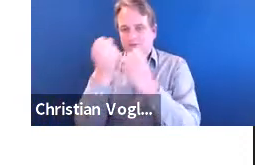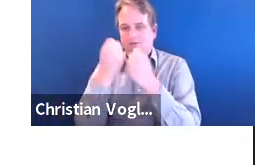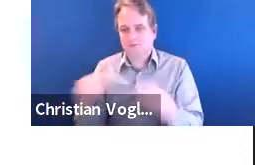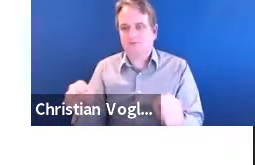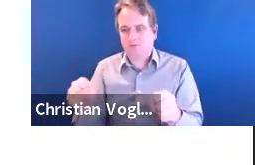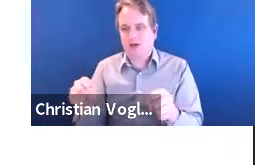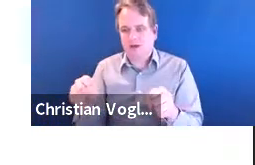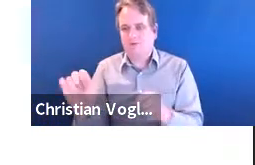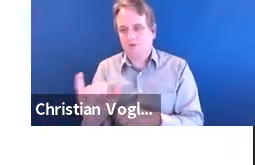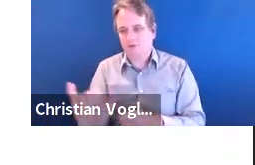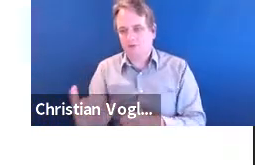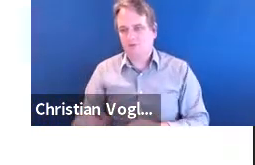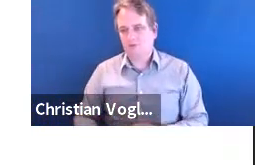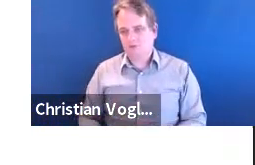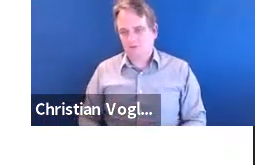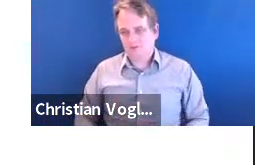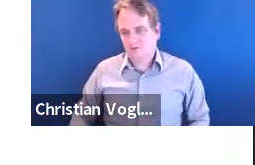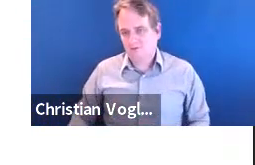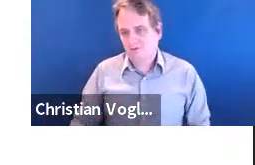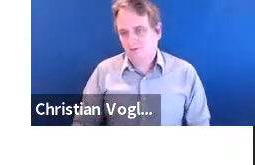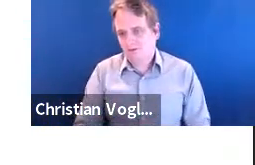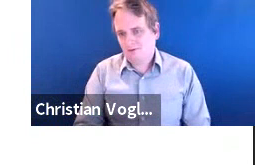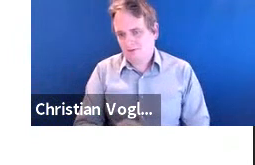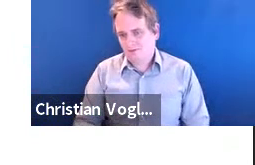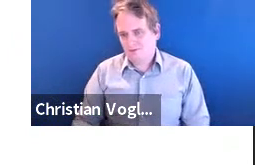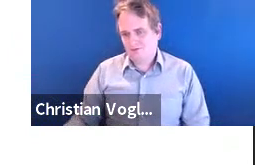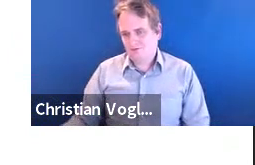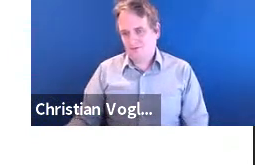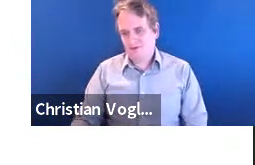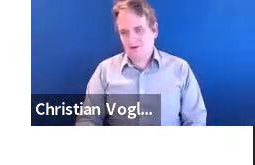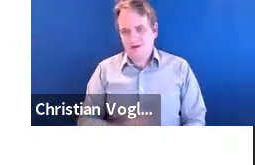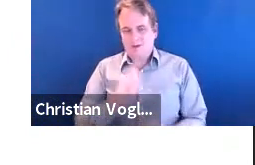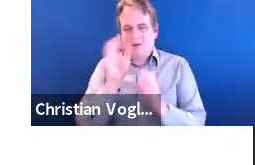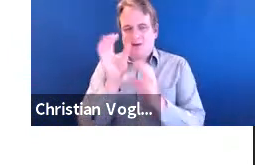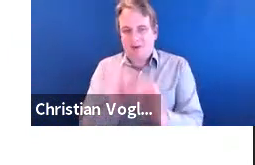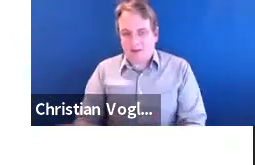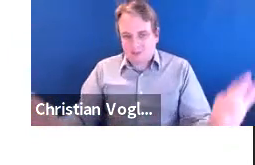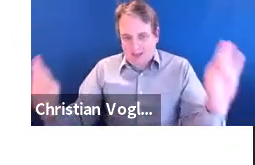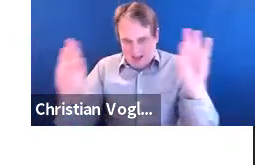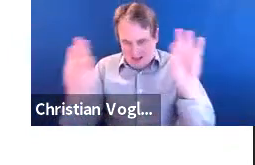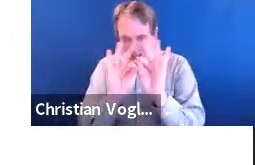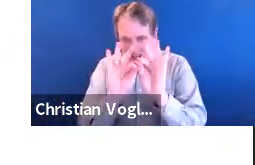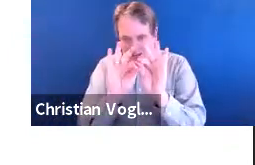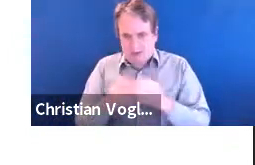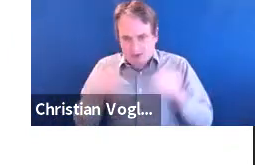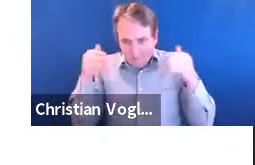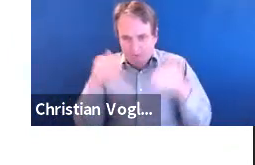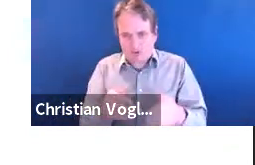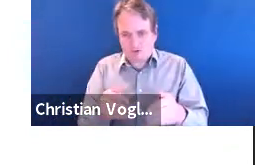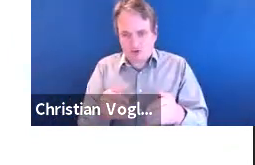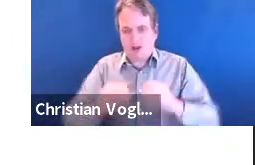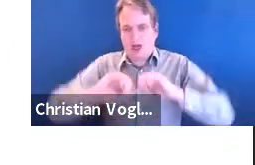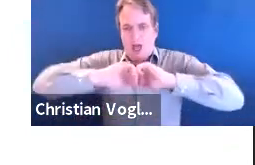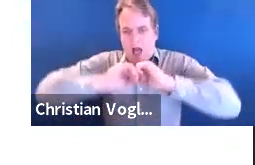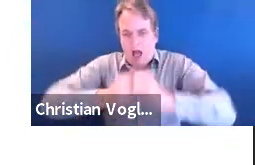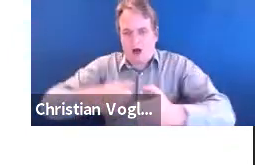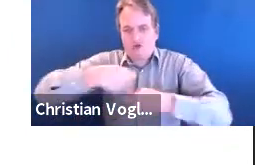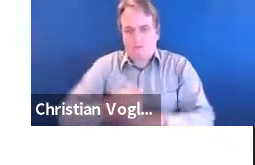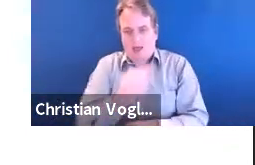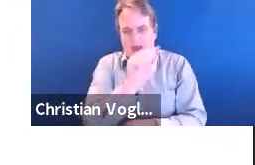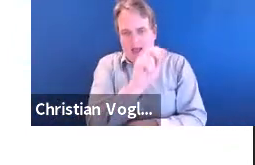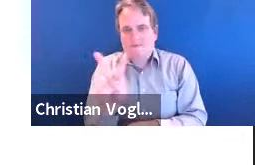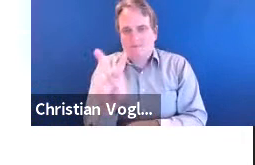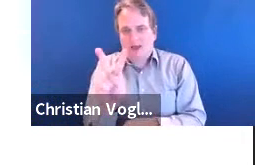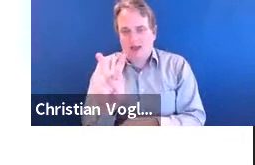So I think our questions today for discussion apply to autonomous vehicles as well as it does to deaf people and driving